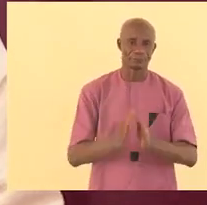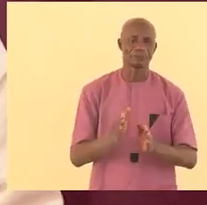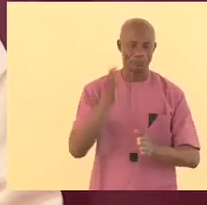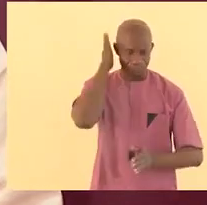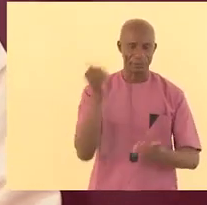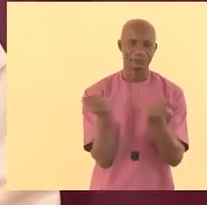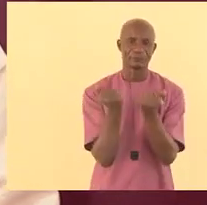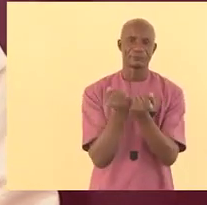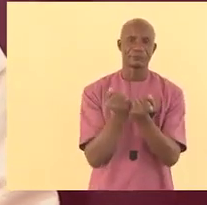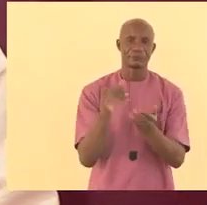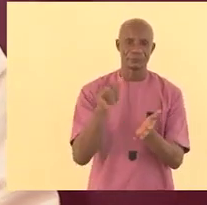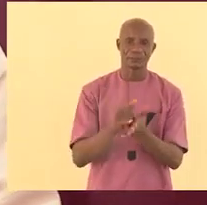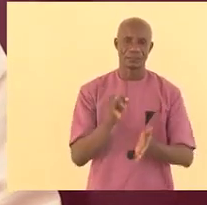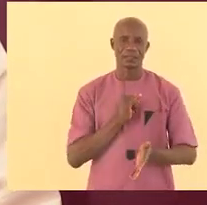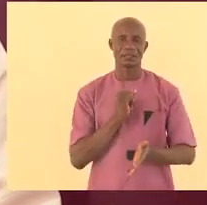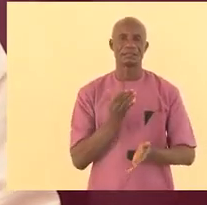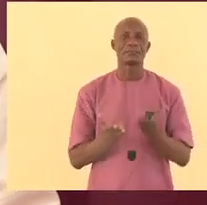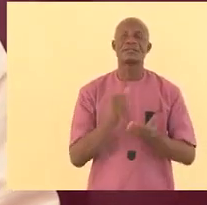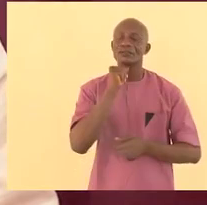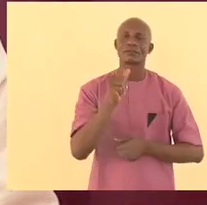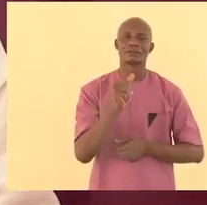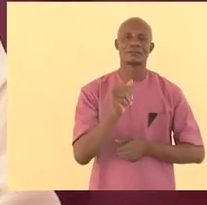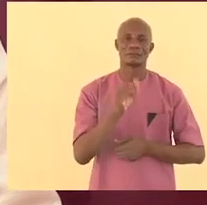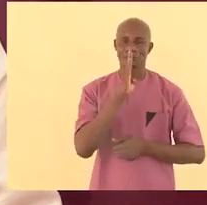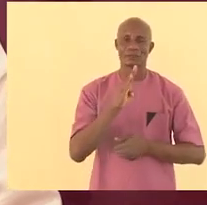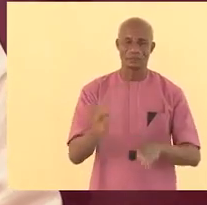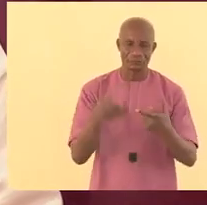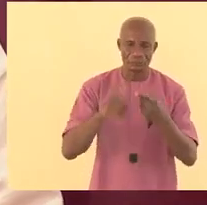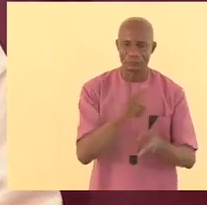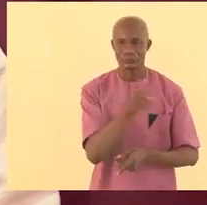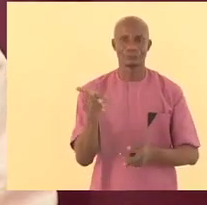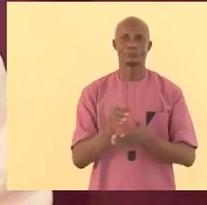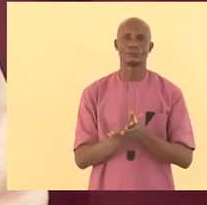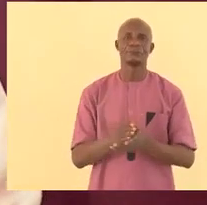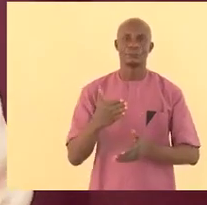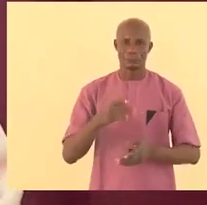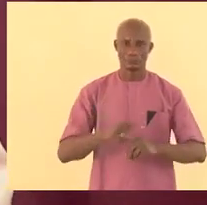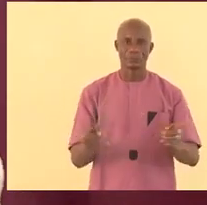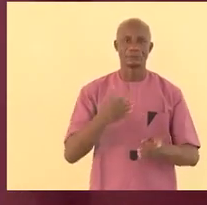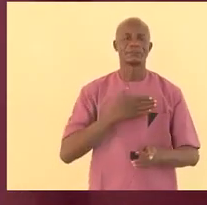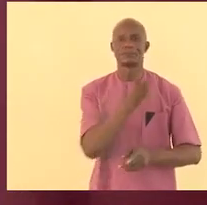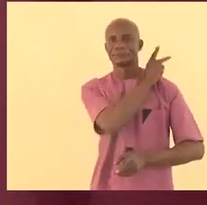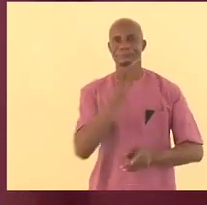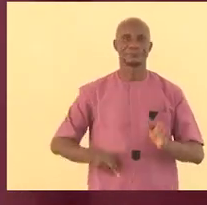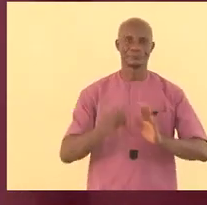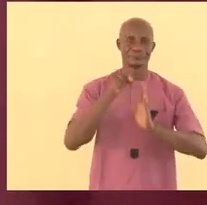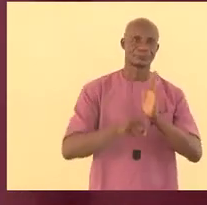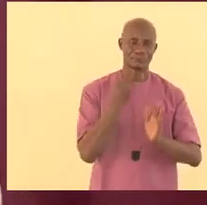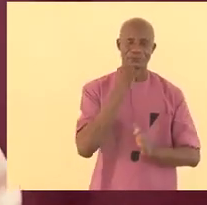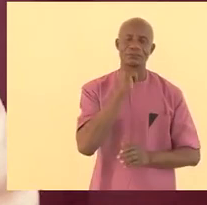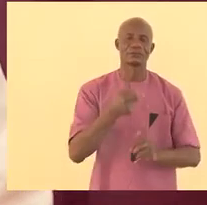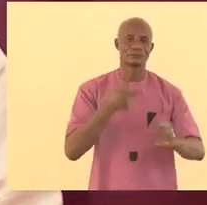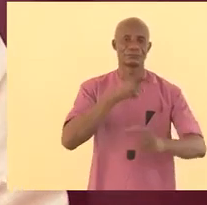servants would fight that I might not be handed over to the Jews. But my kingship is not from